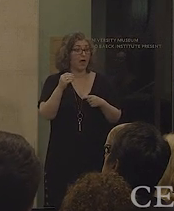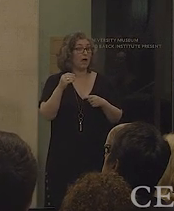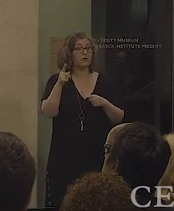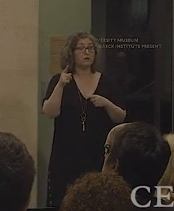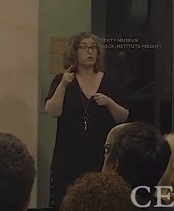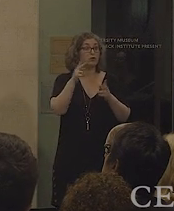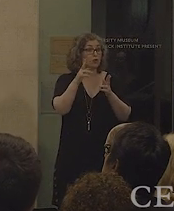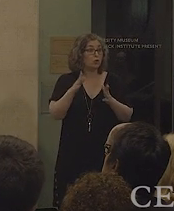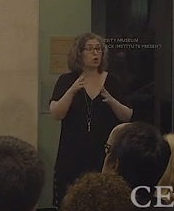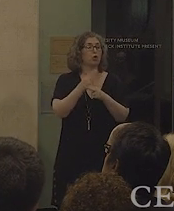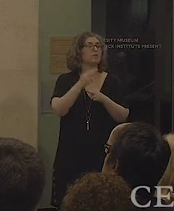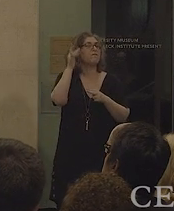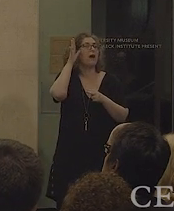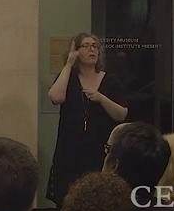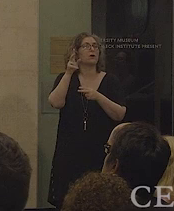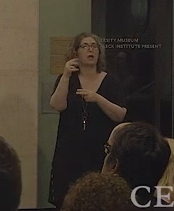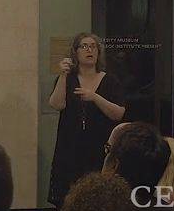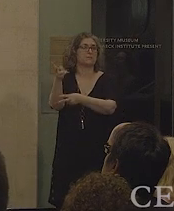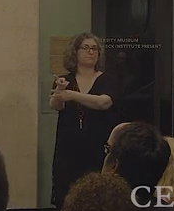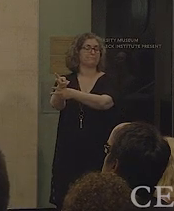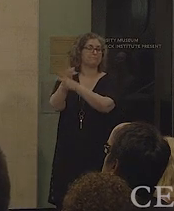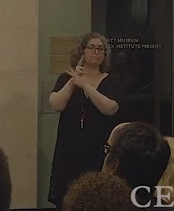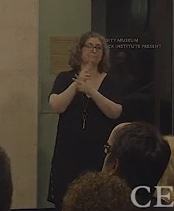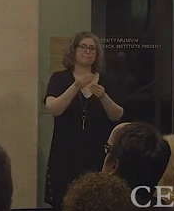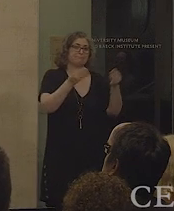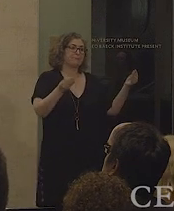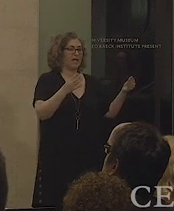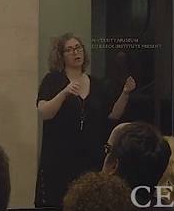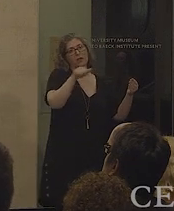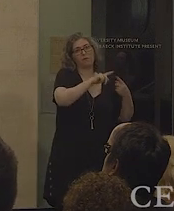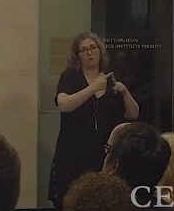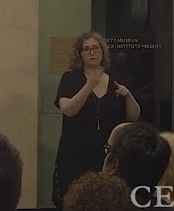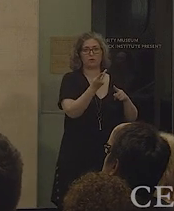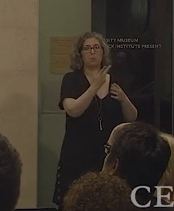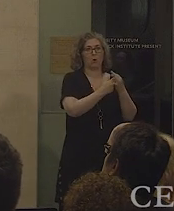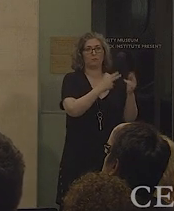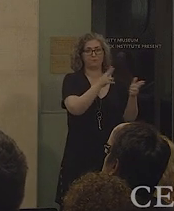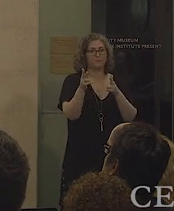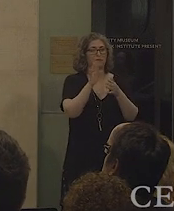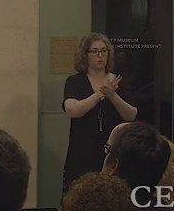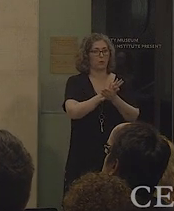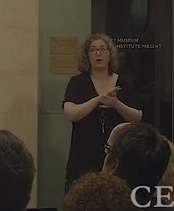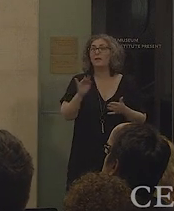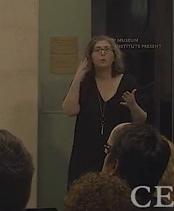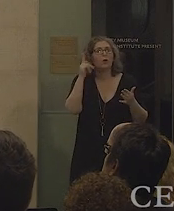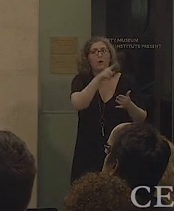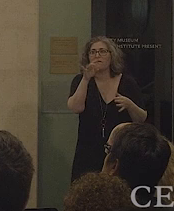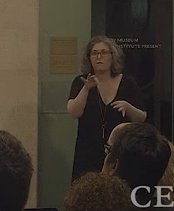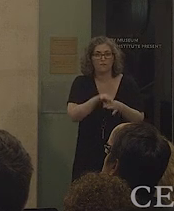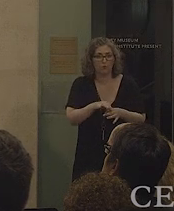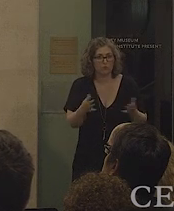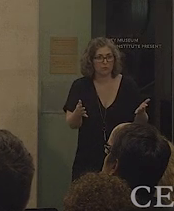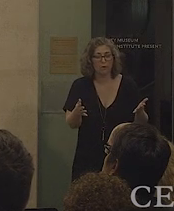father's guns and gave one to an accomplice who also shot up a school. Folks, but that's why you need to vote. Right